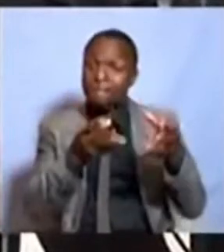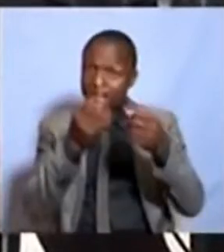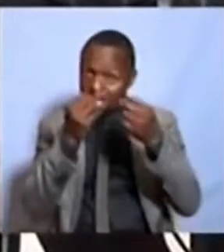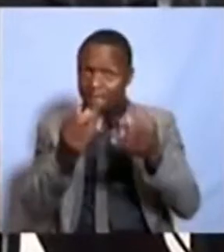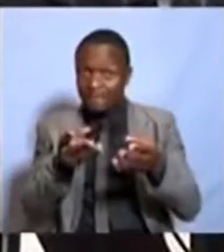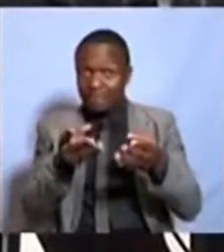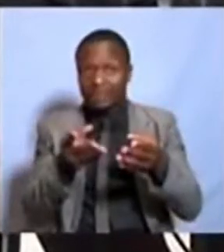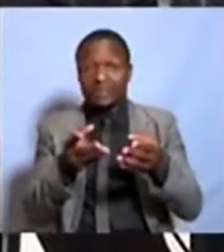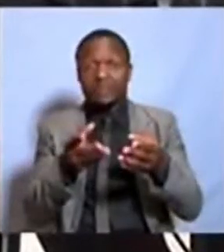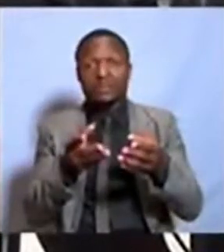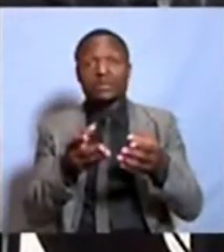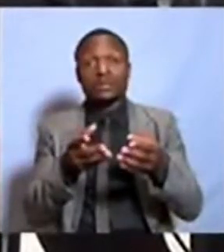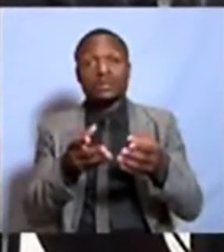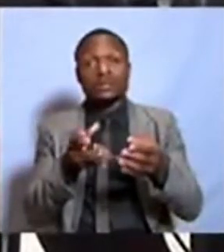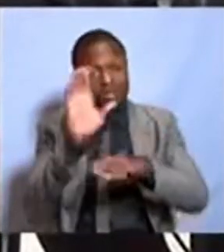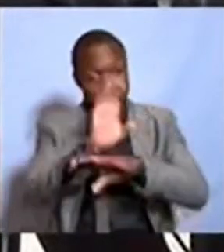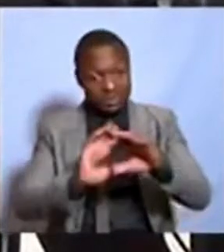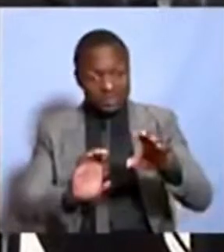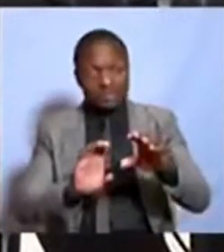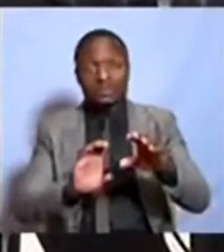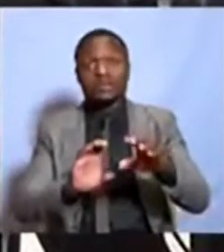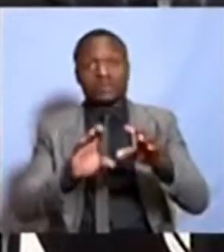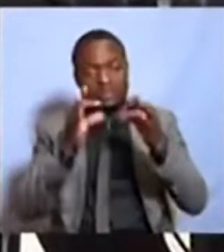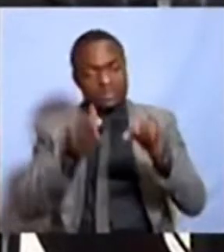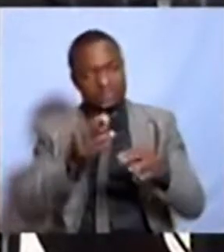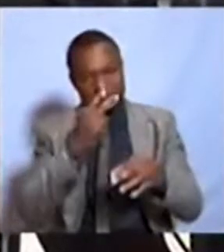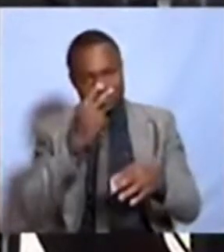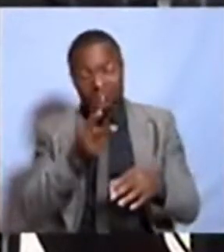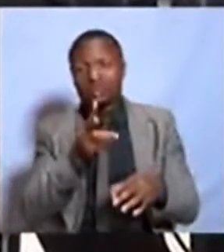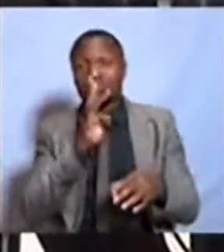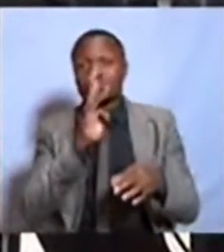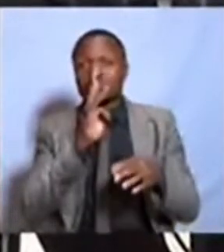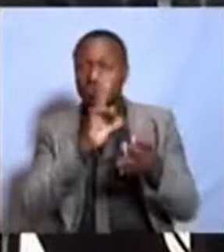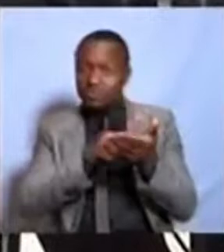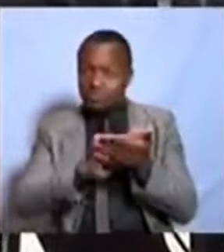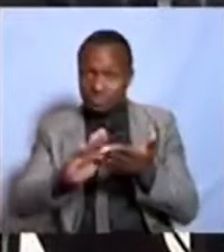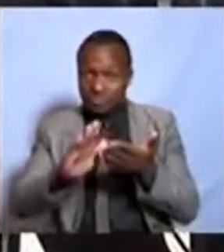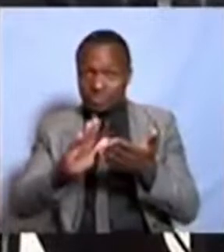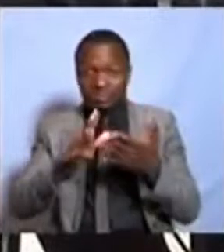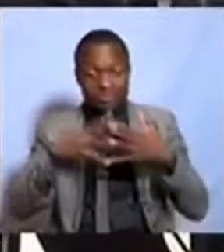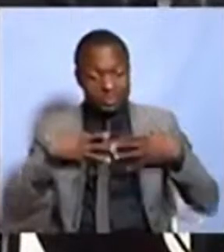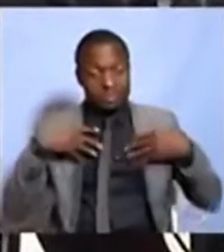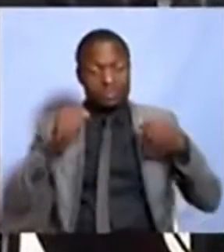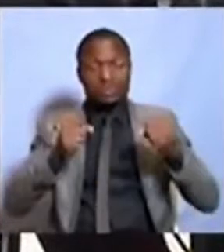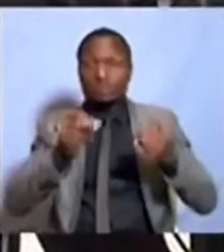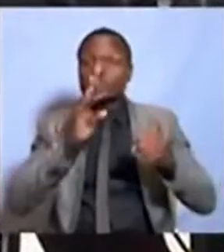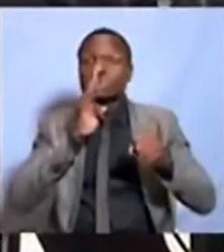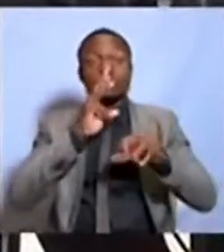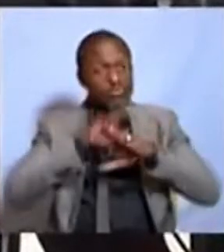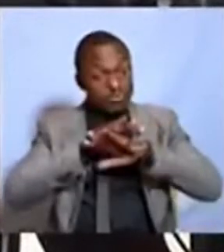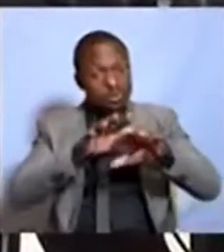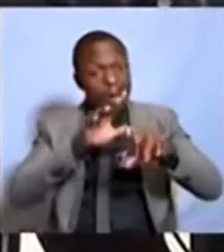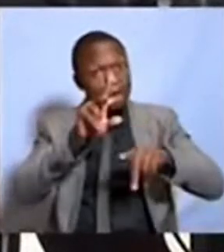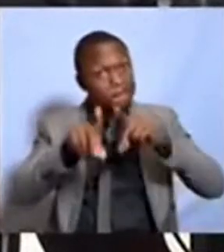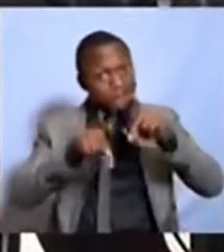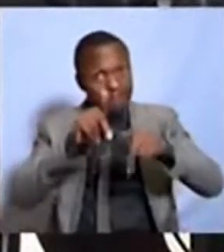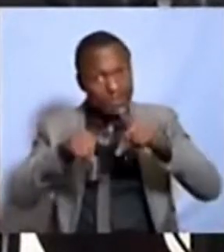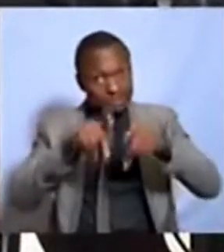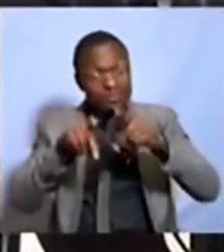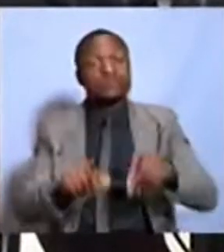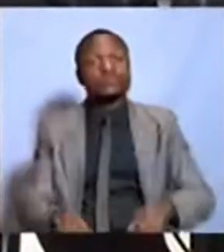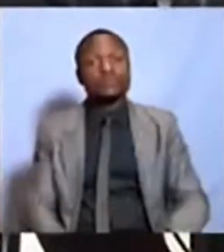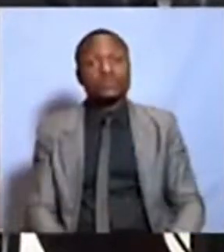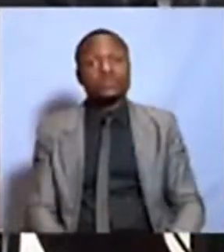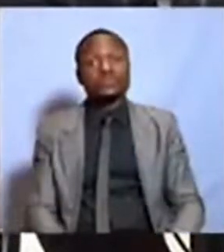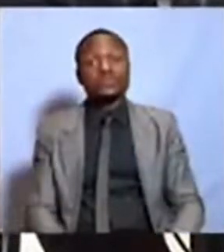is really impacted. And then when you look at water and sanitation, it goes even onto health. When there are floods and the like, people have